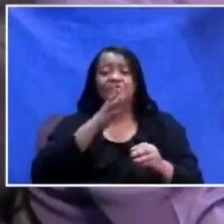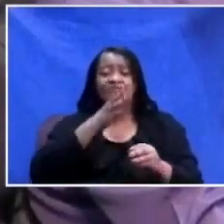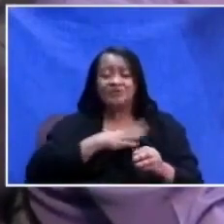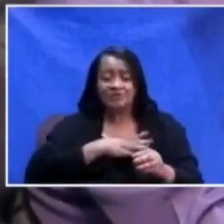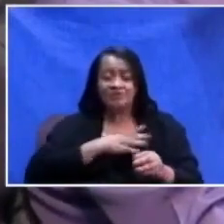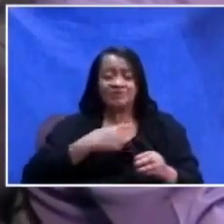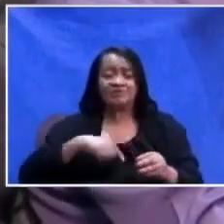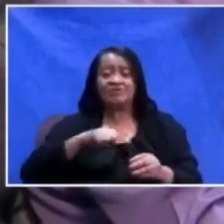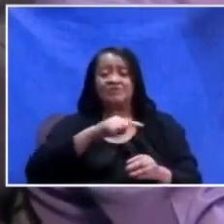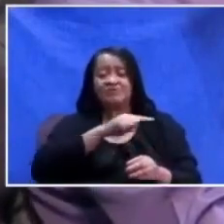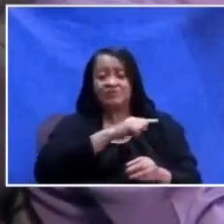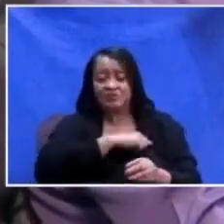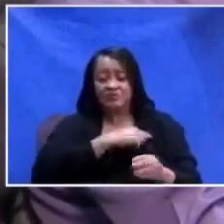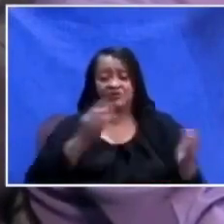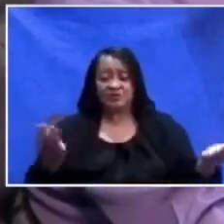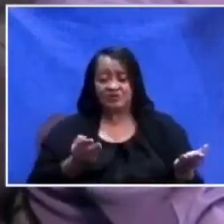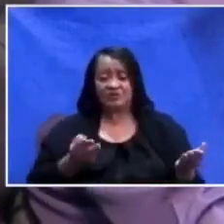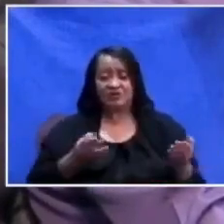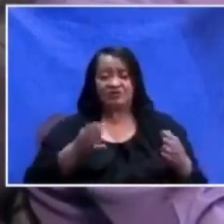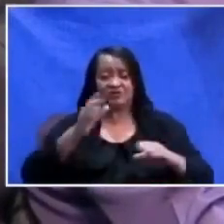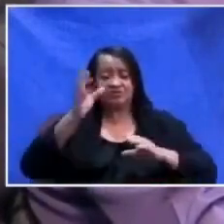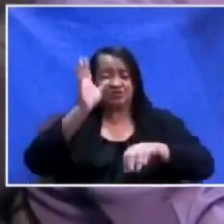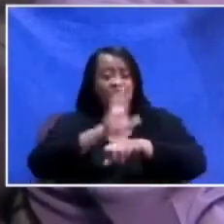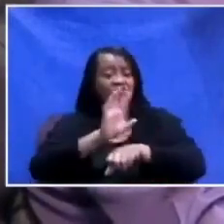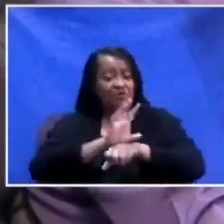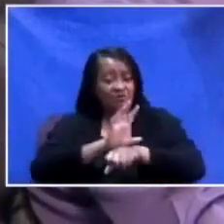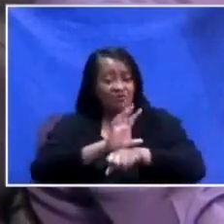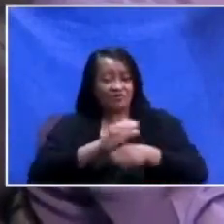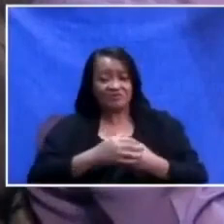we were married at the church.